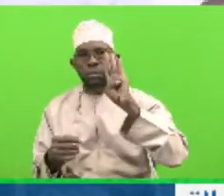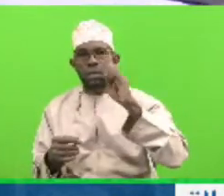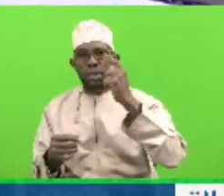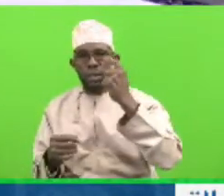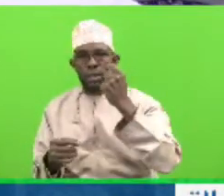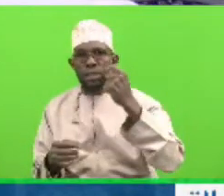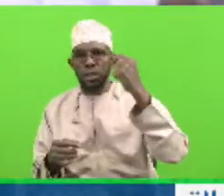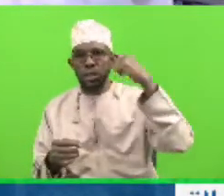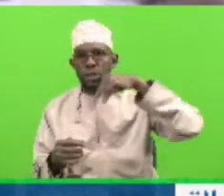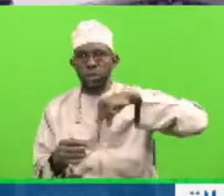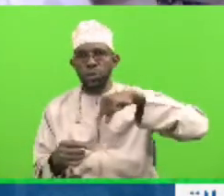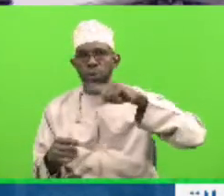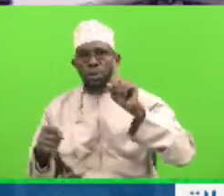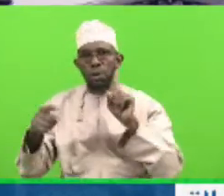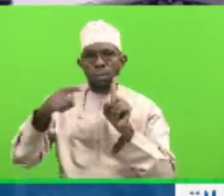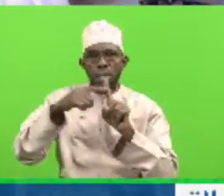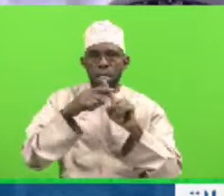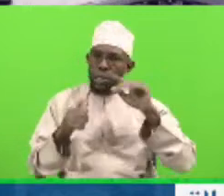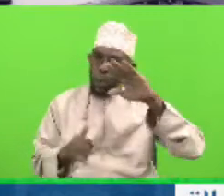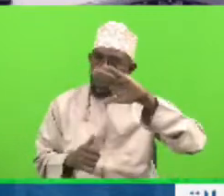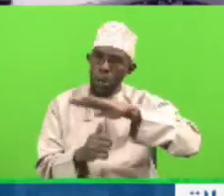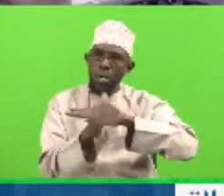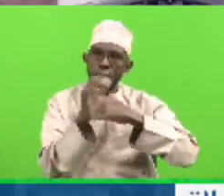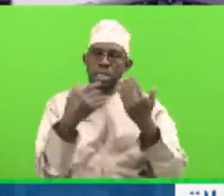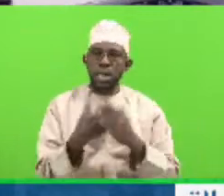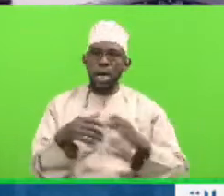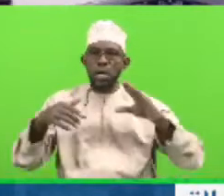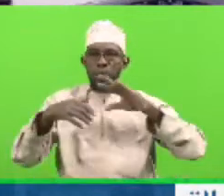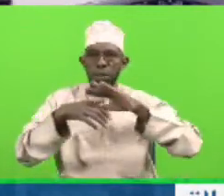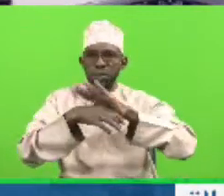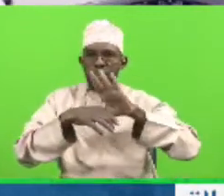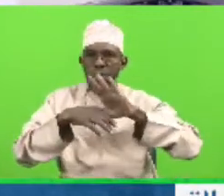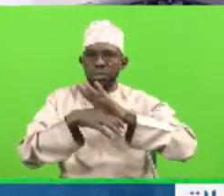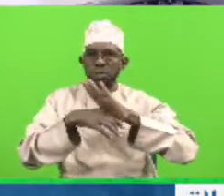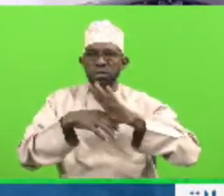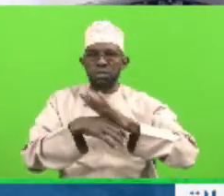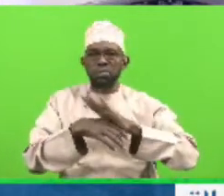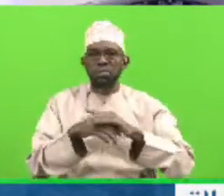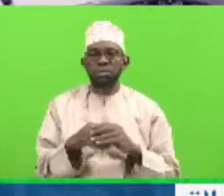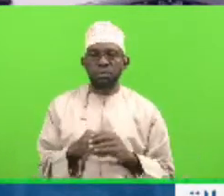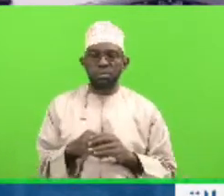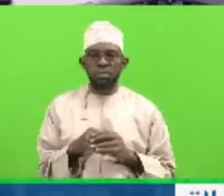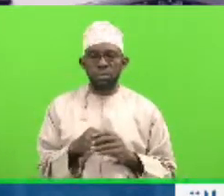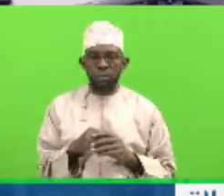All of them. They fall under homosexuality.